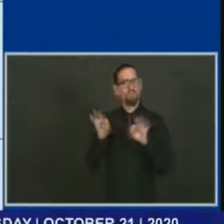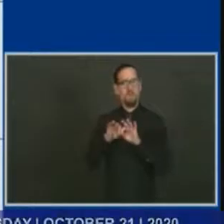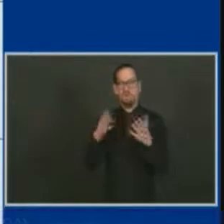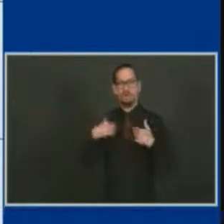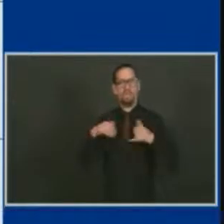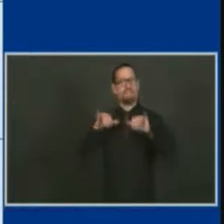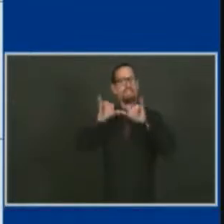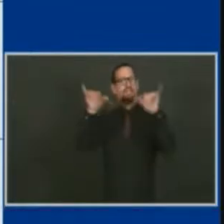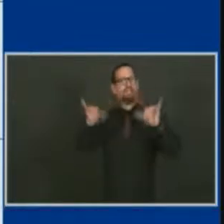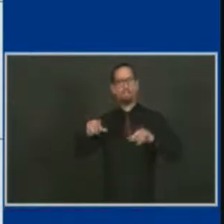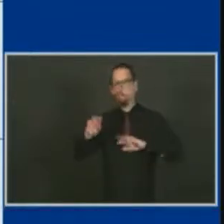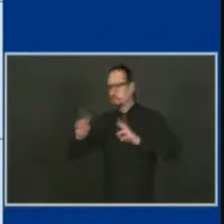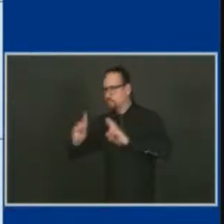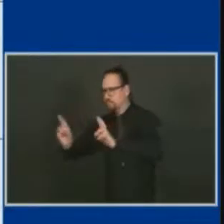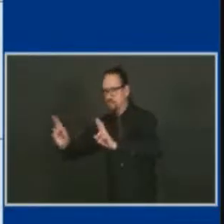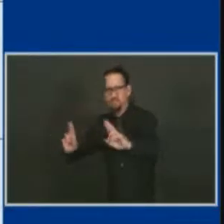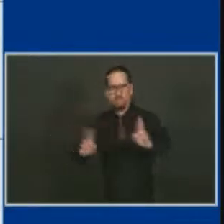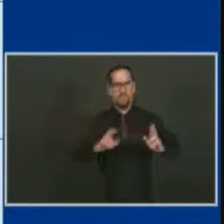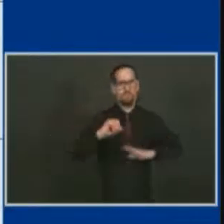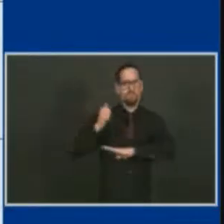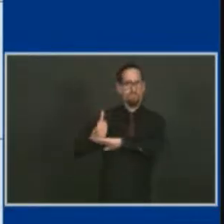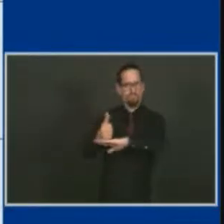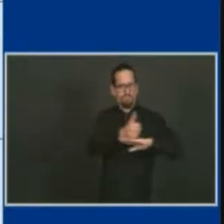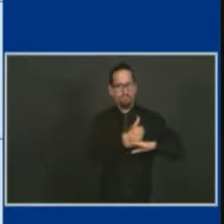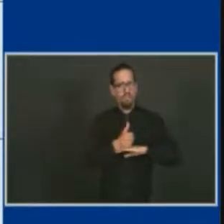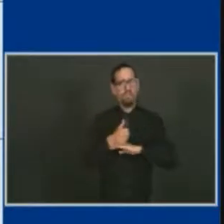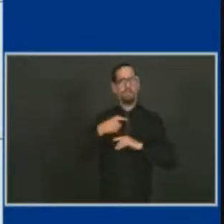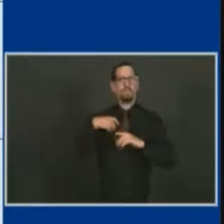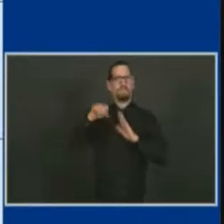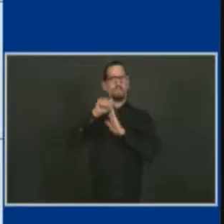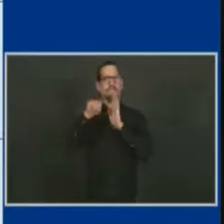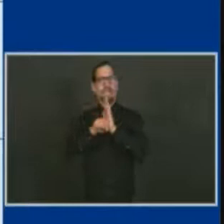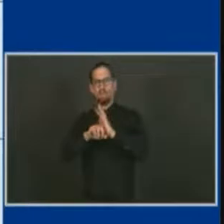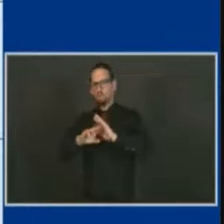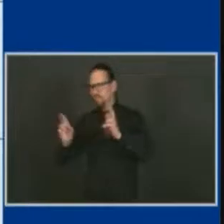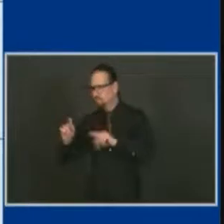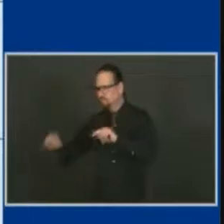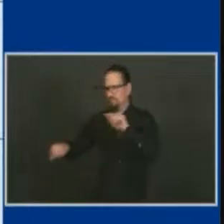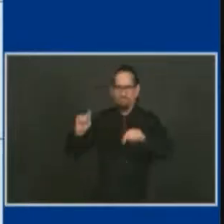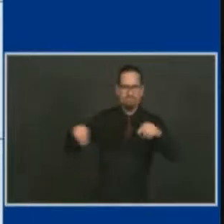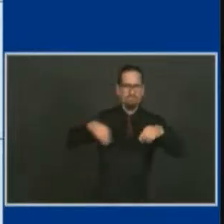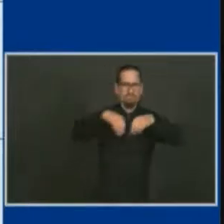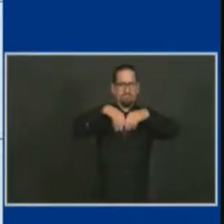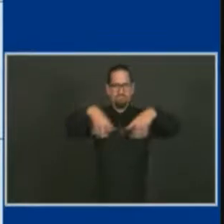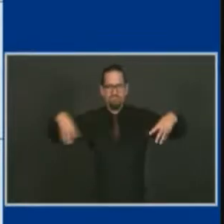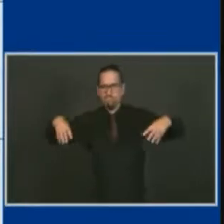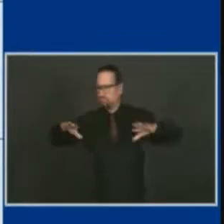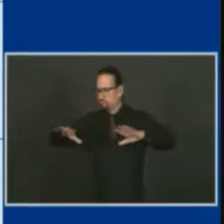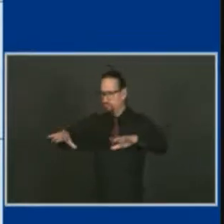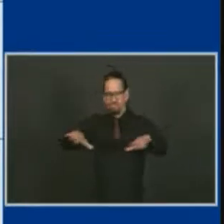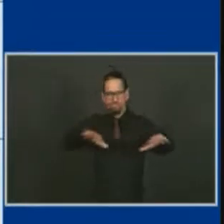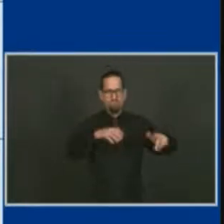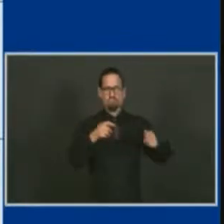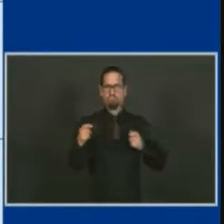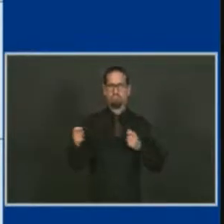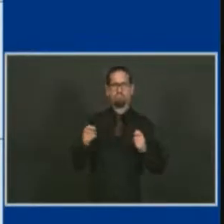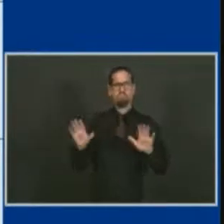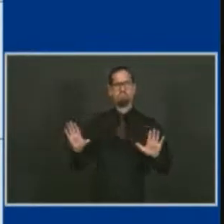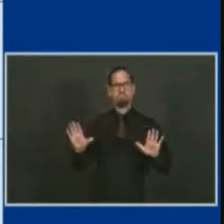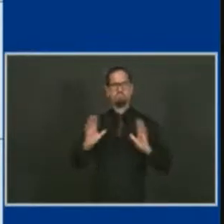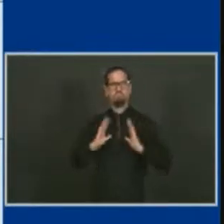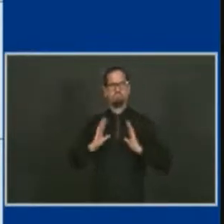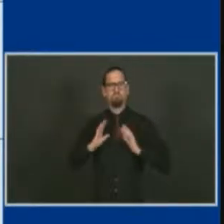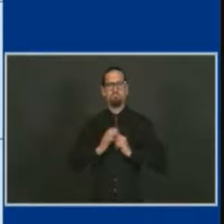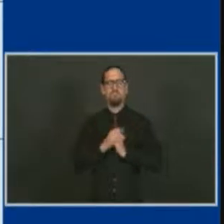governor mentioned, at the state level that are in place. First-in-class testing, amazing work